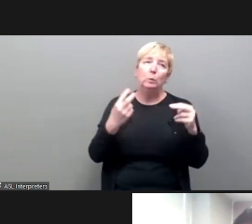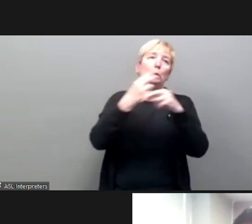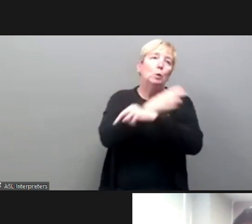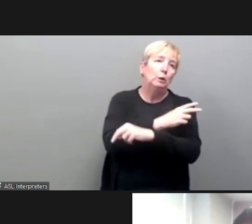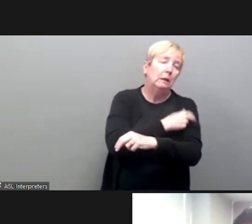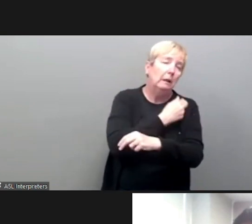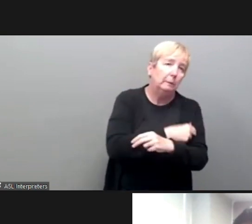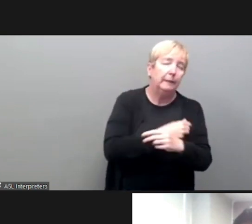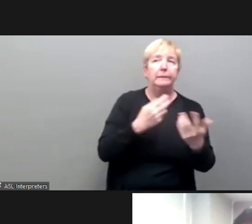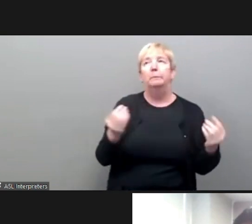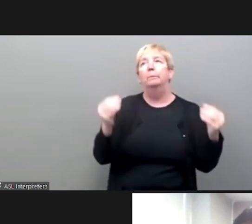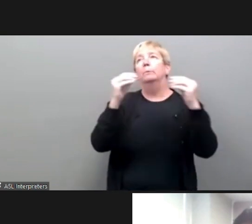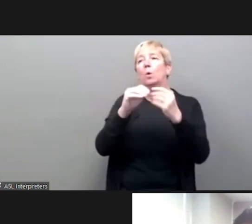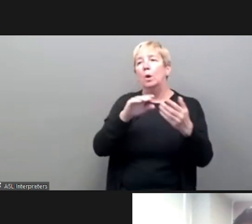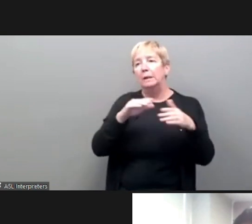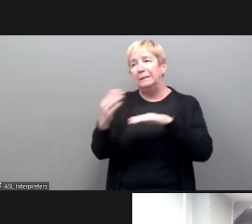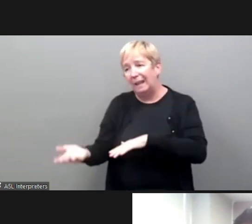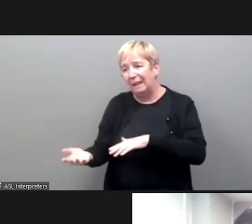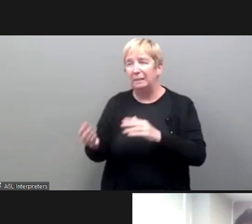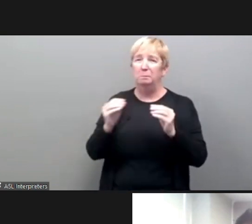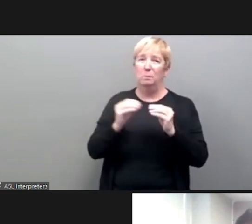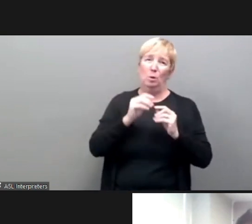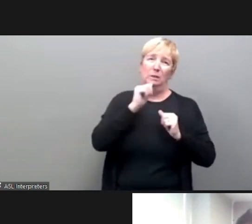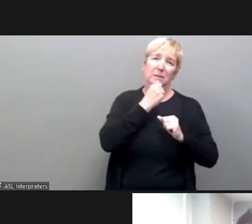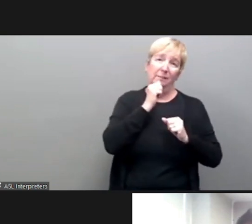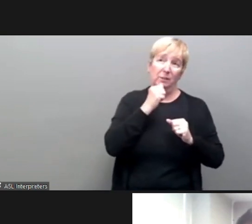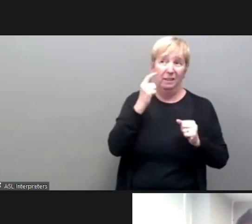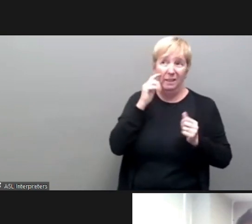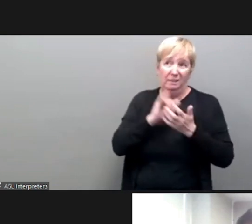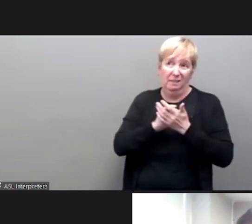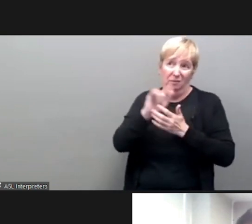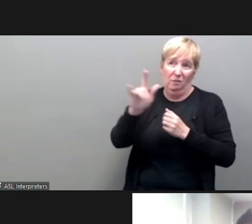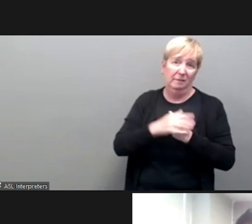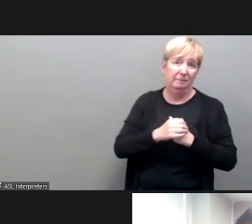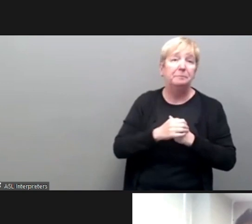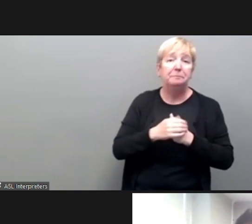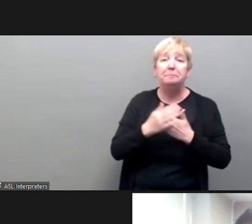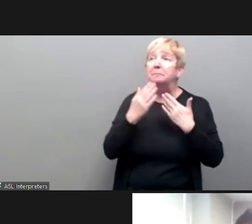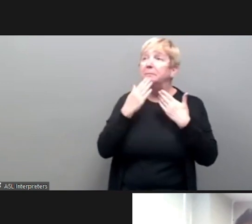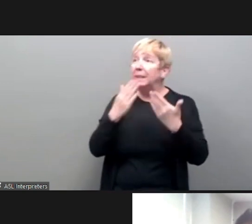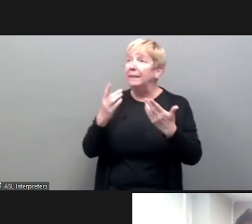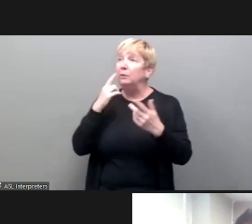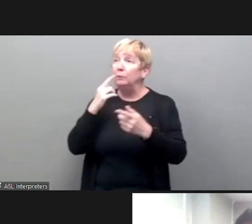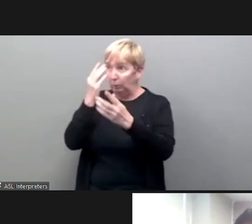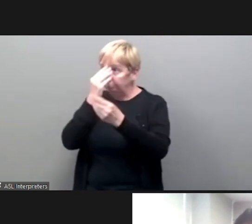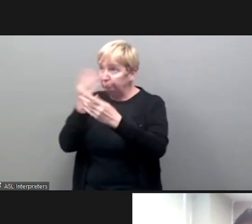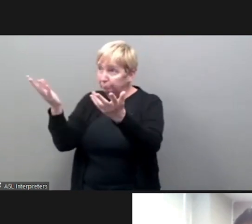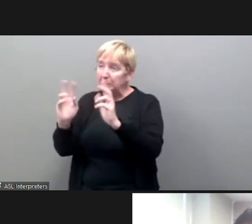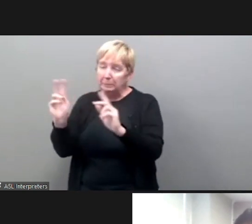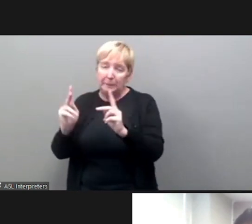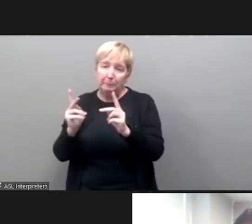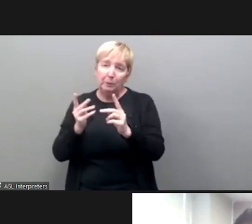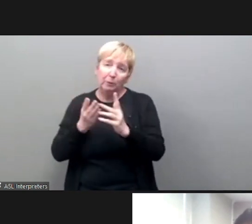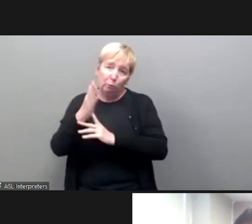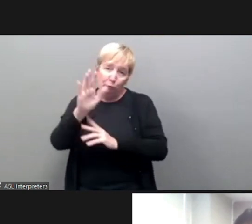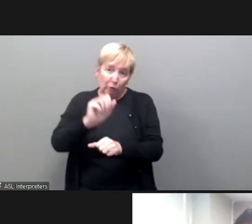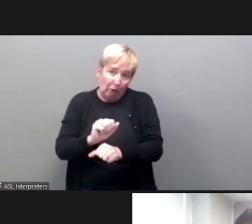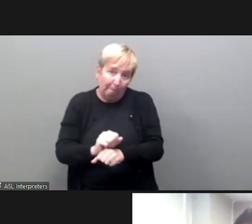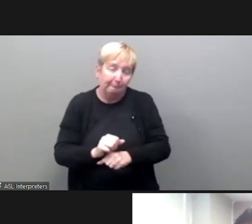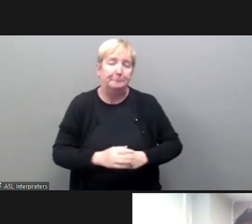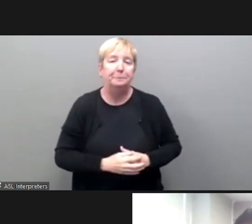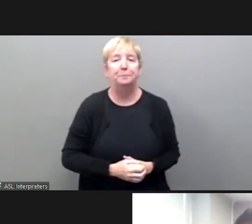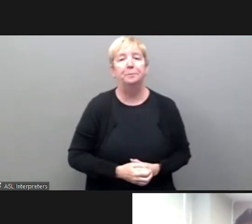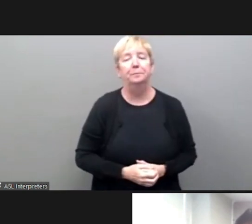in the hospital. So that's all I have to say, is just thanks for getting the message out there for vaccinating